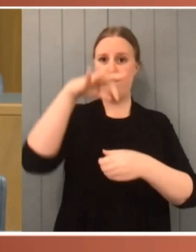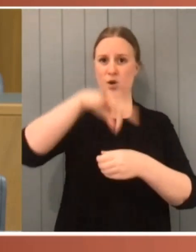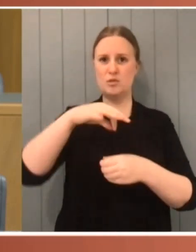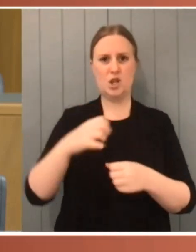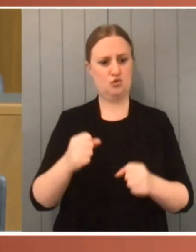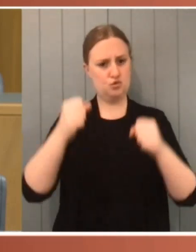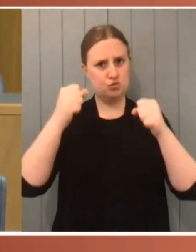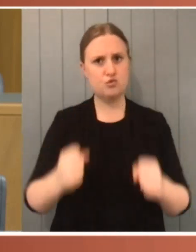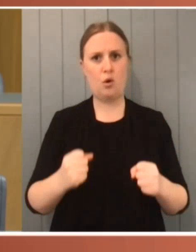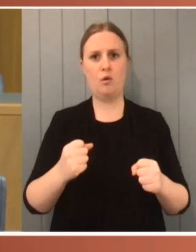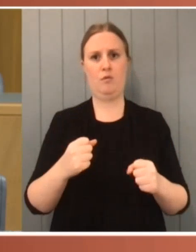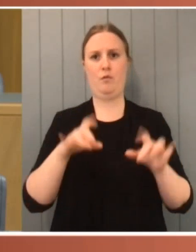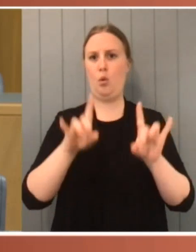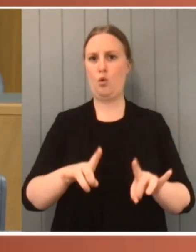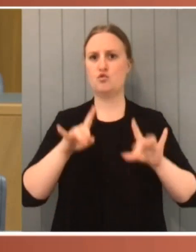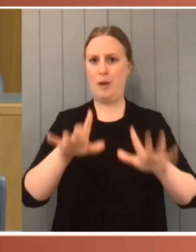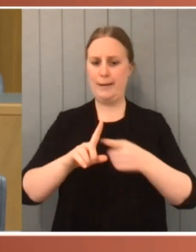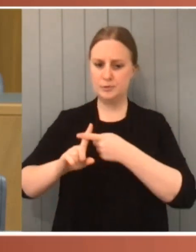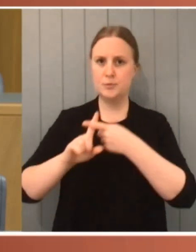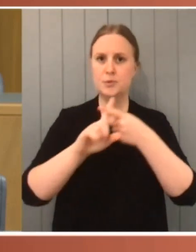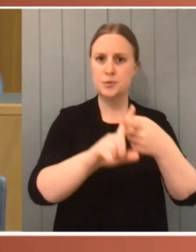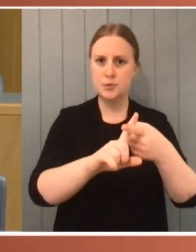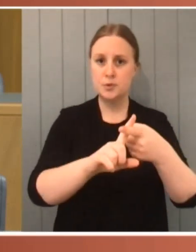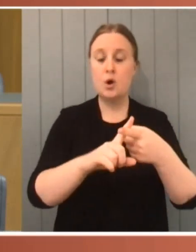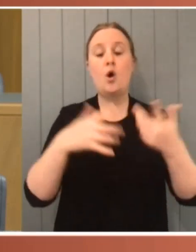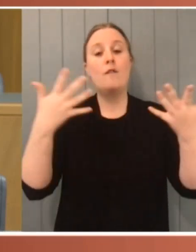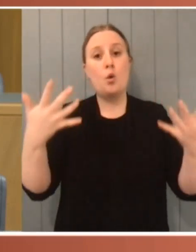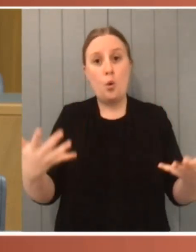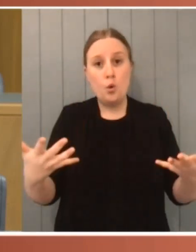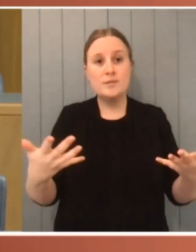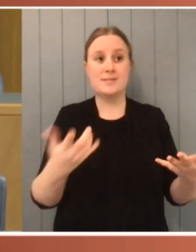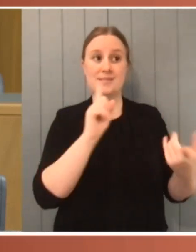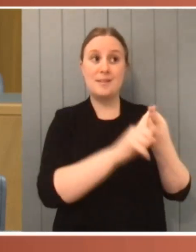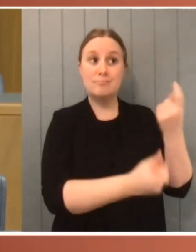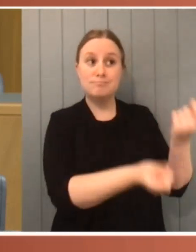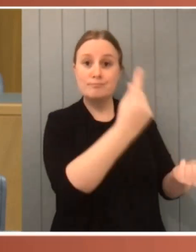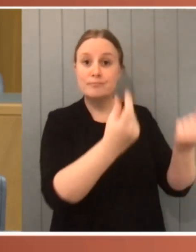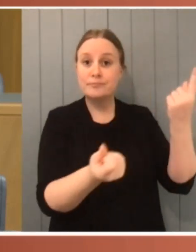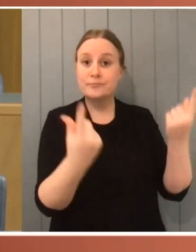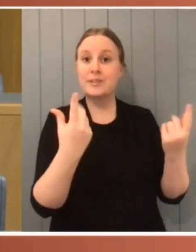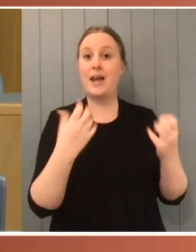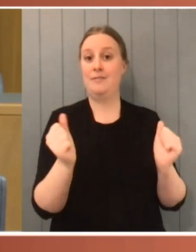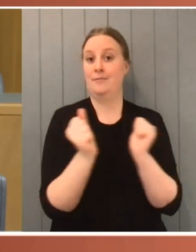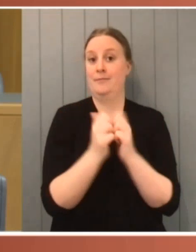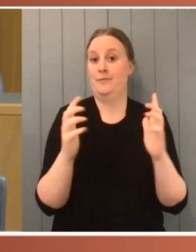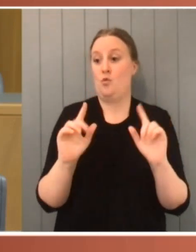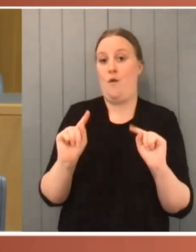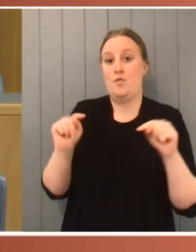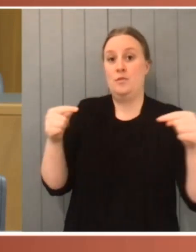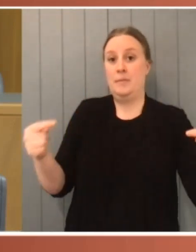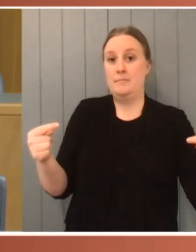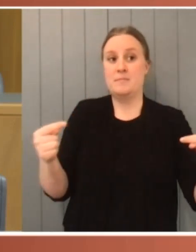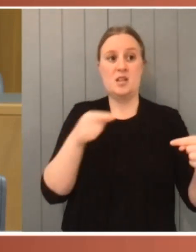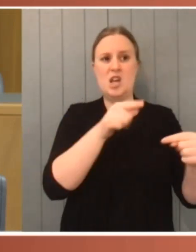Of course, we cannot rule out opposition to it, despite currently being dormant but stirring, as happened